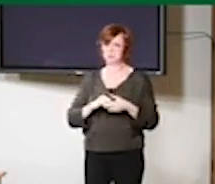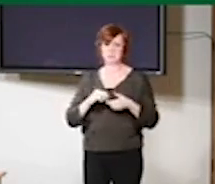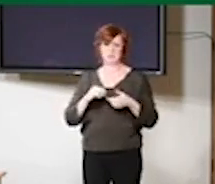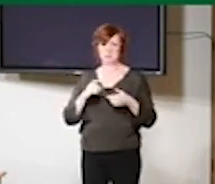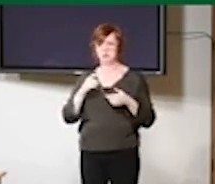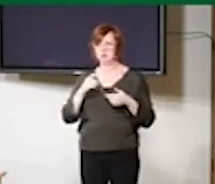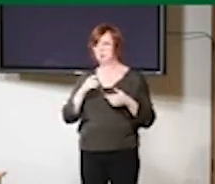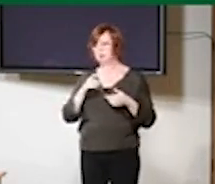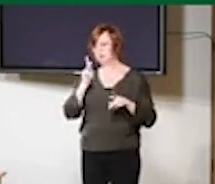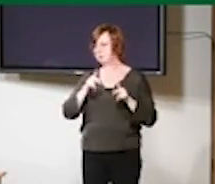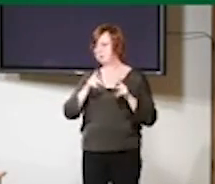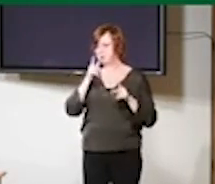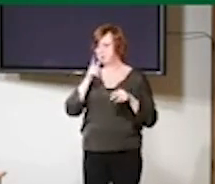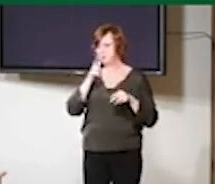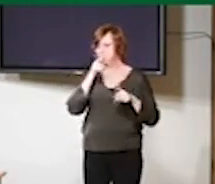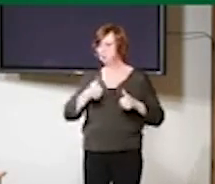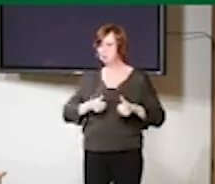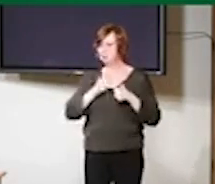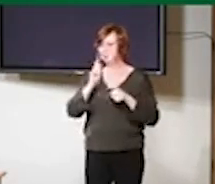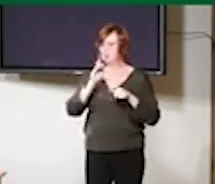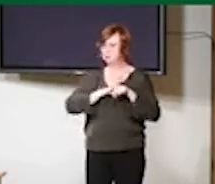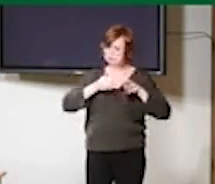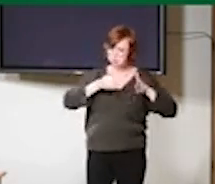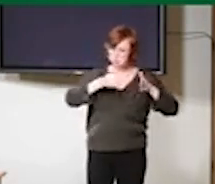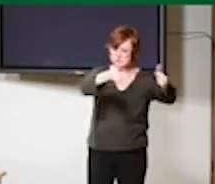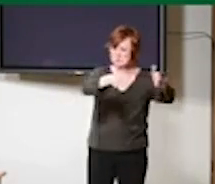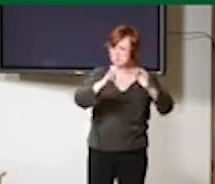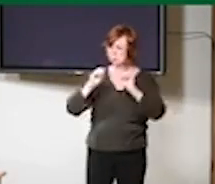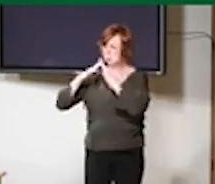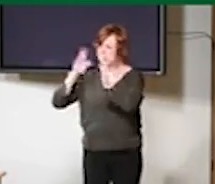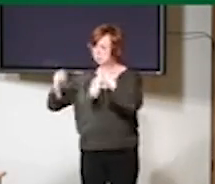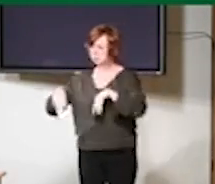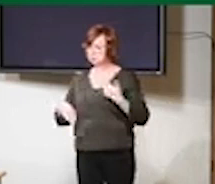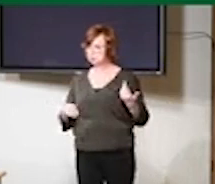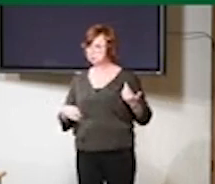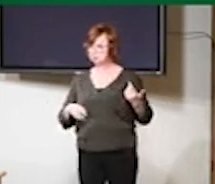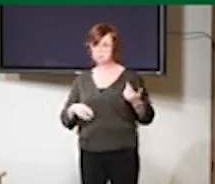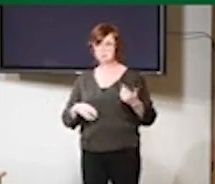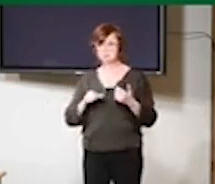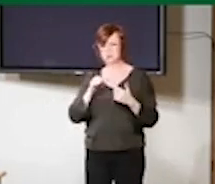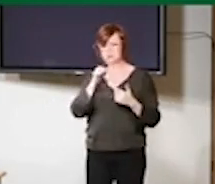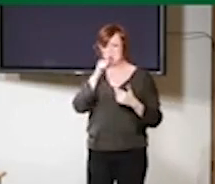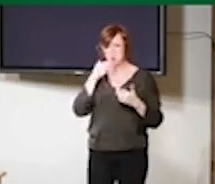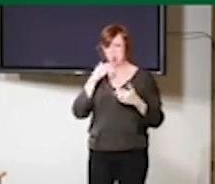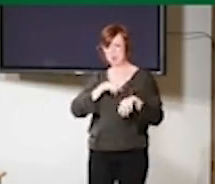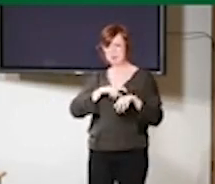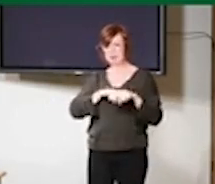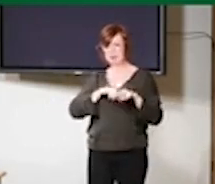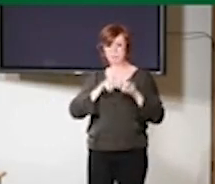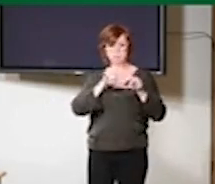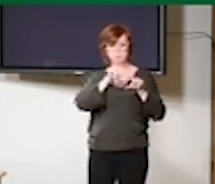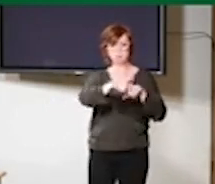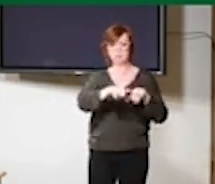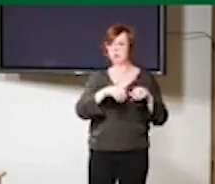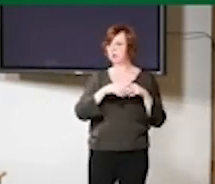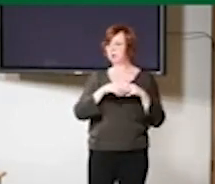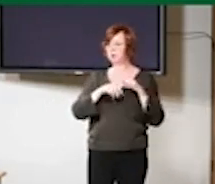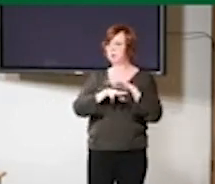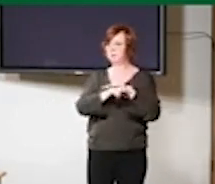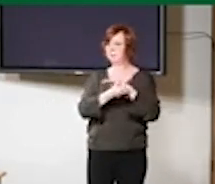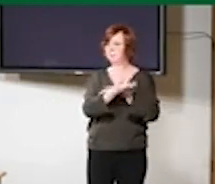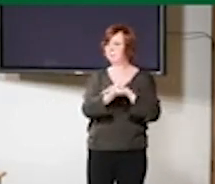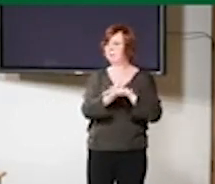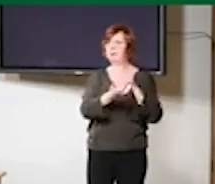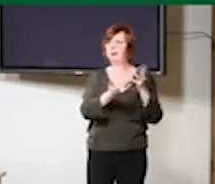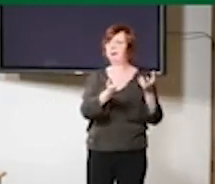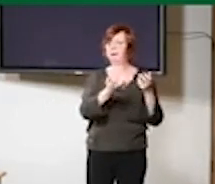time, but most certainly don't need to be on the street during this time of a pandemic. So that work has been going on. He'll be coming forward with a formal announcement